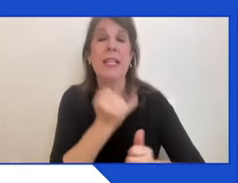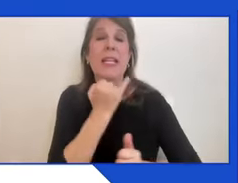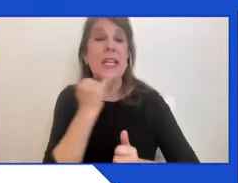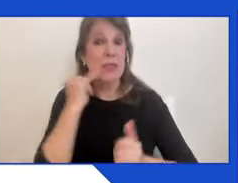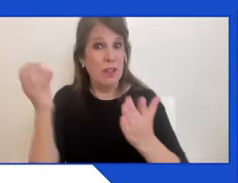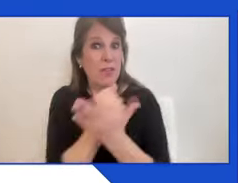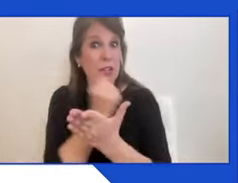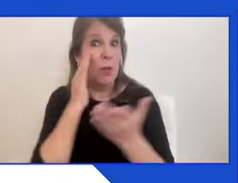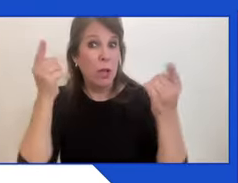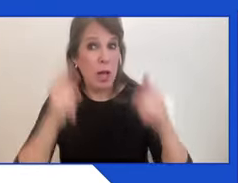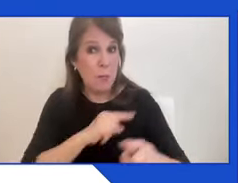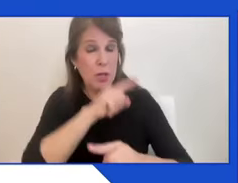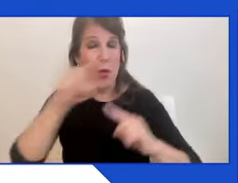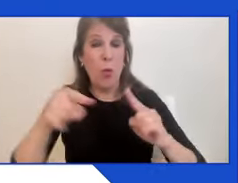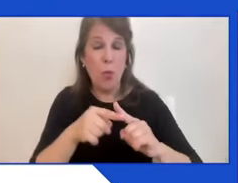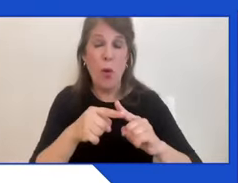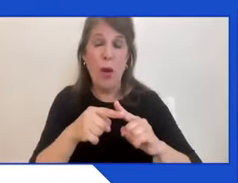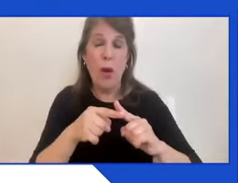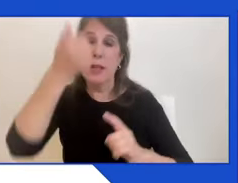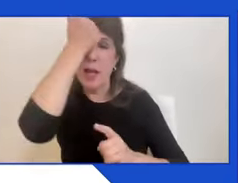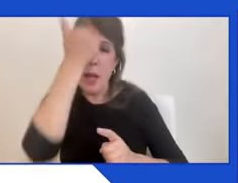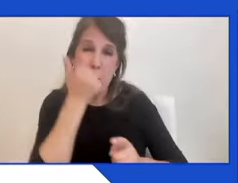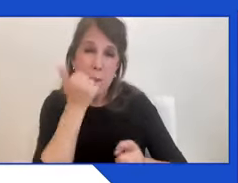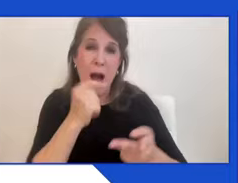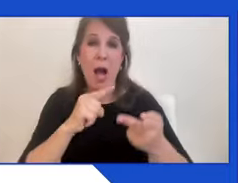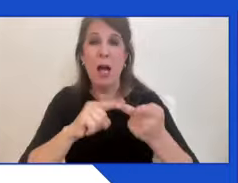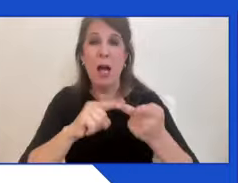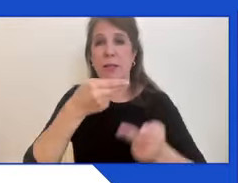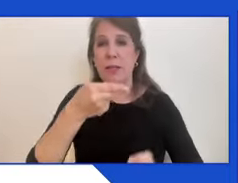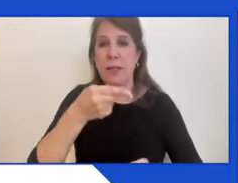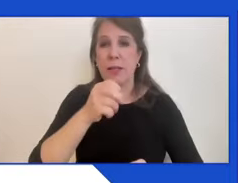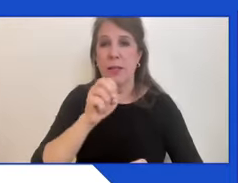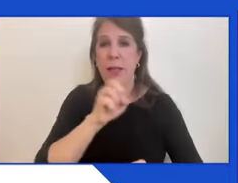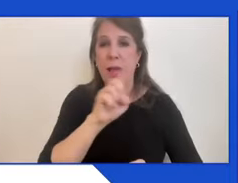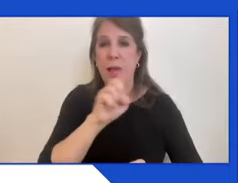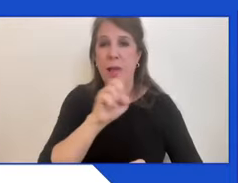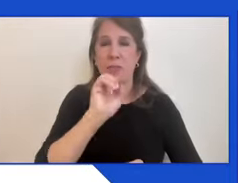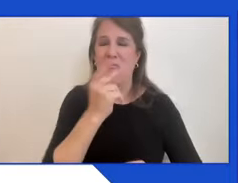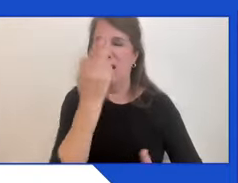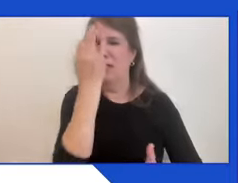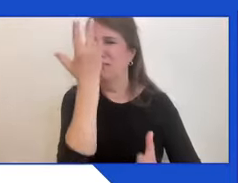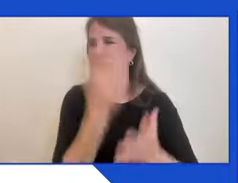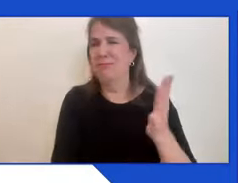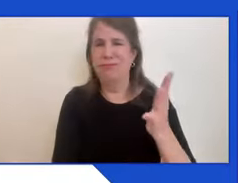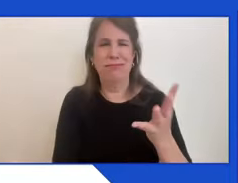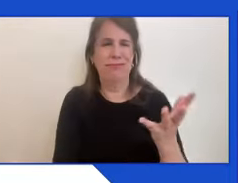Hamas and Hezbollah are in the ash heap of history, along with Haman and Hitler.